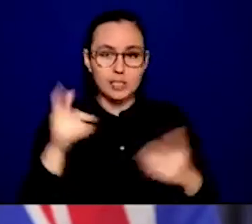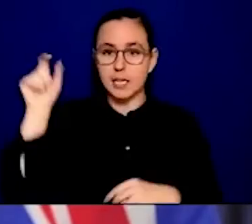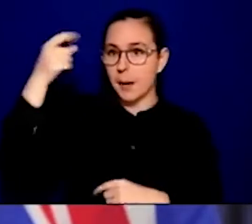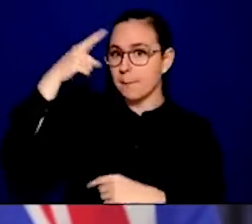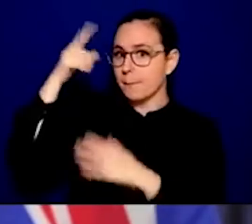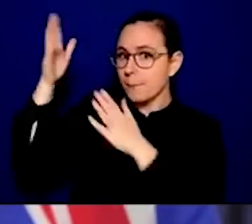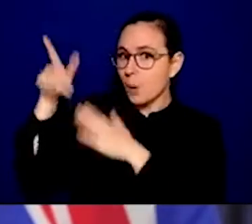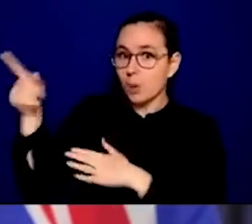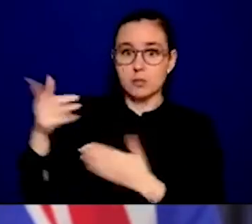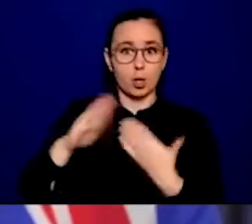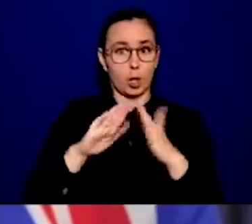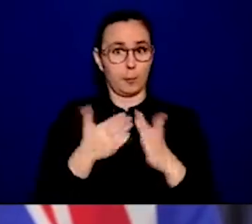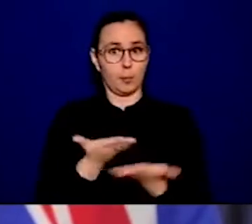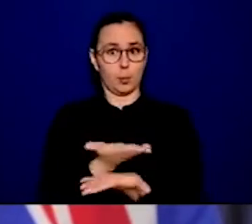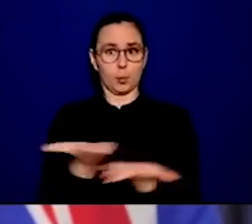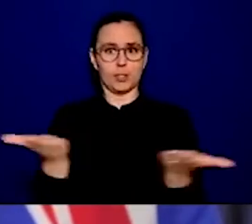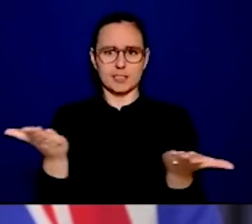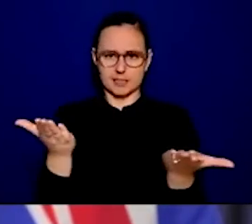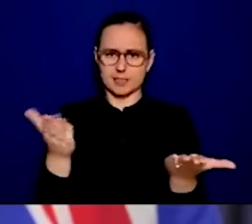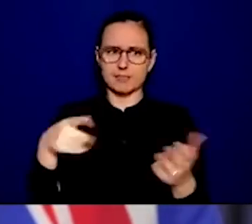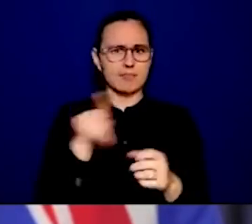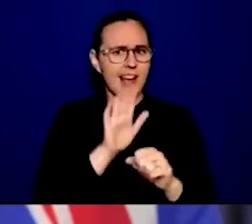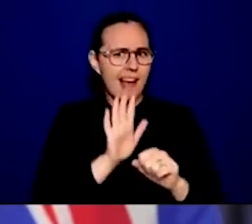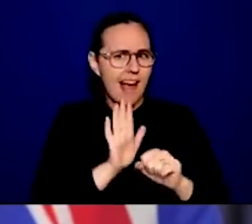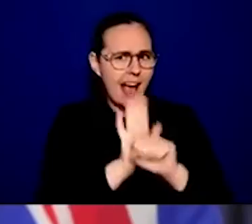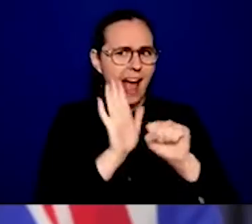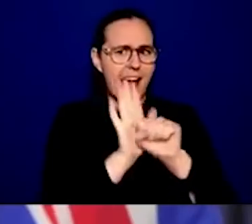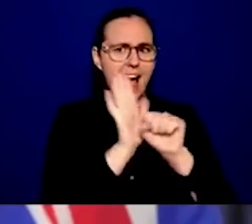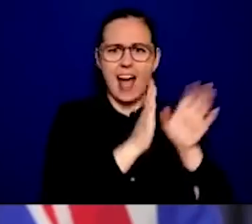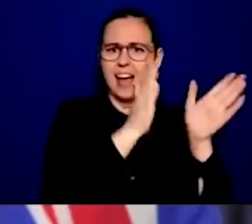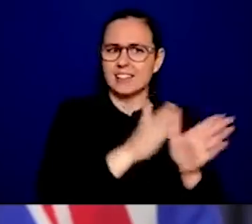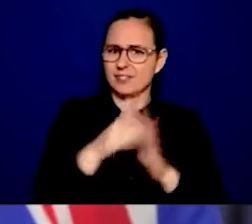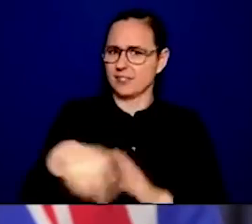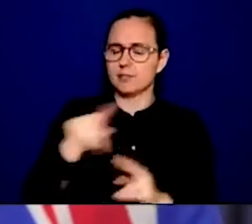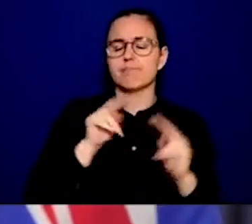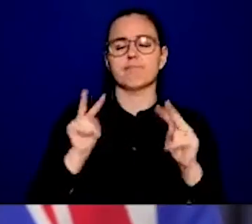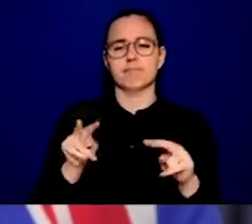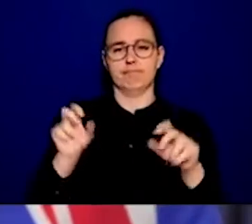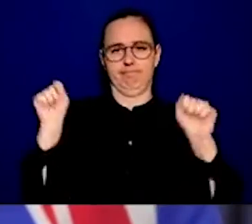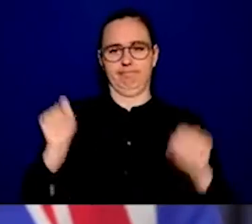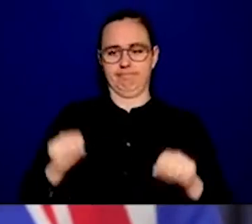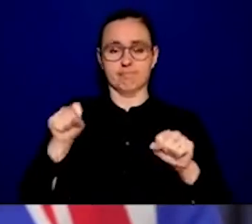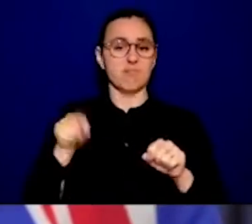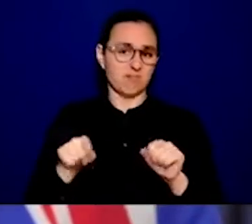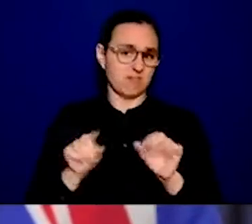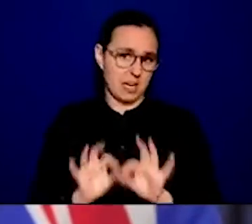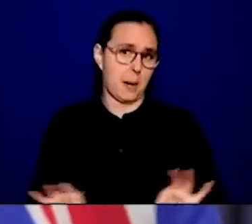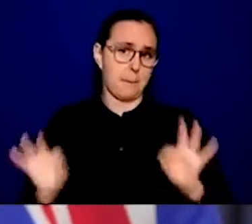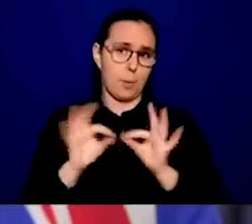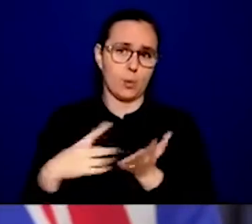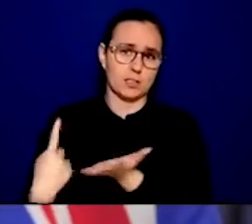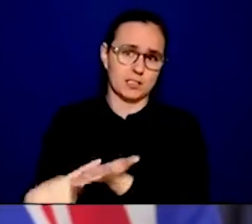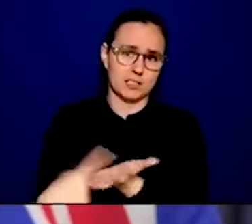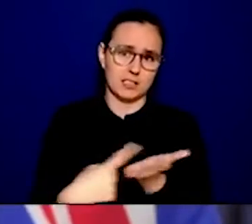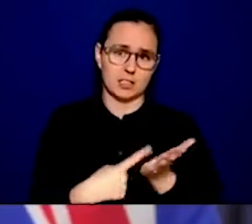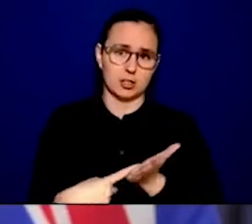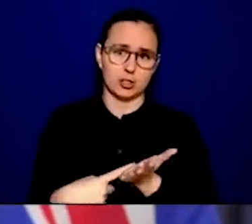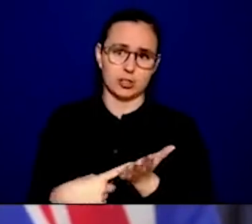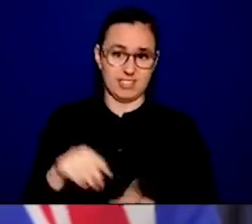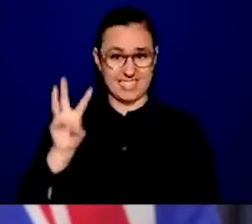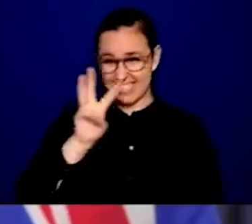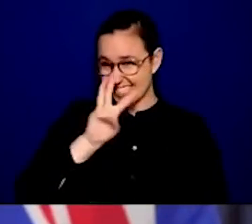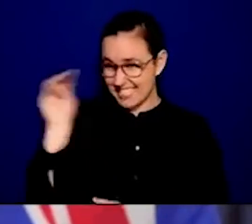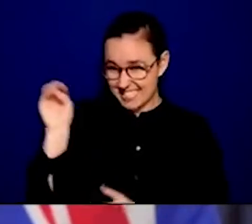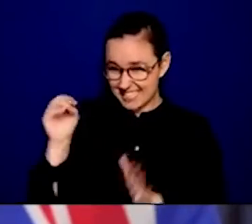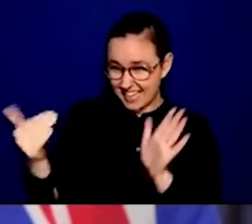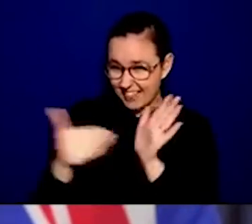shown us this issue is important to them. Over 60,000 workers and employers responded to our public